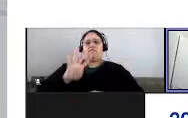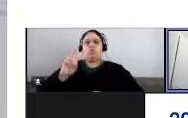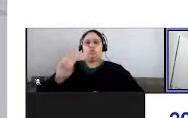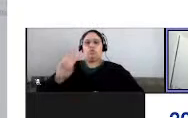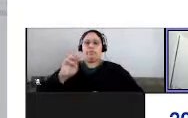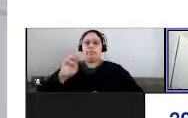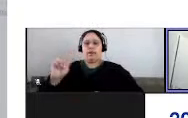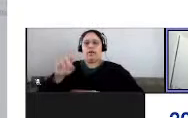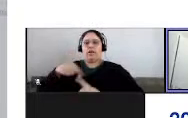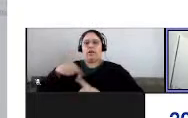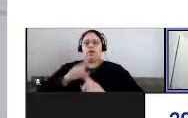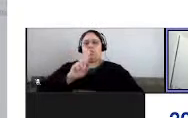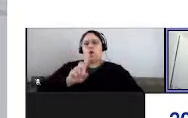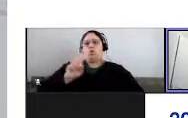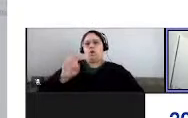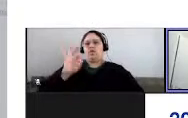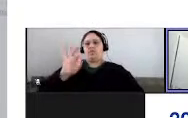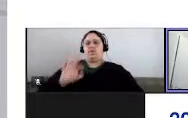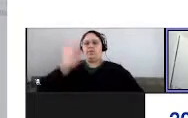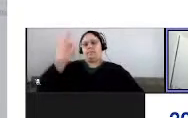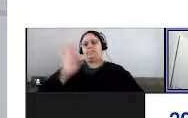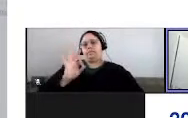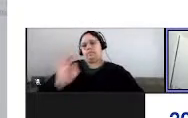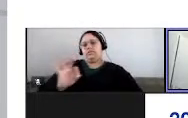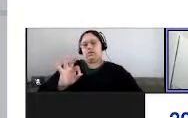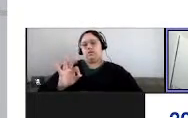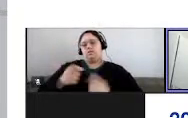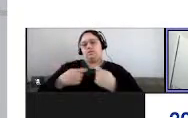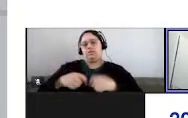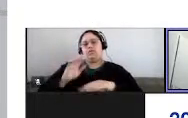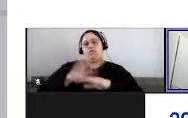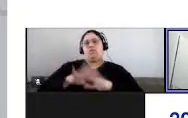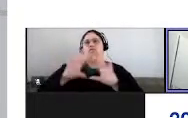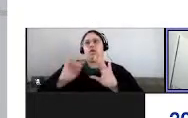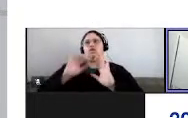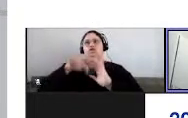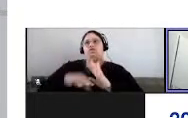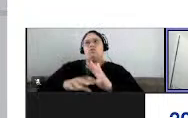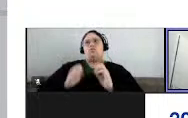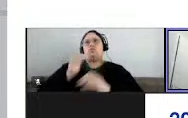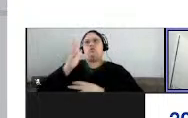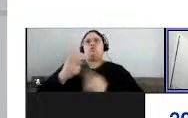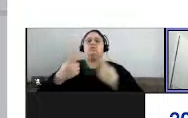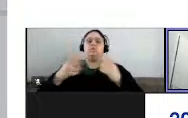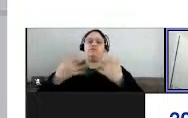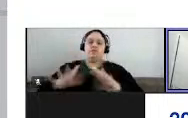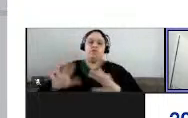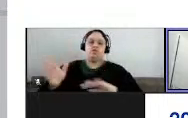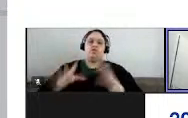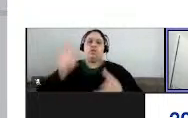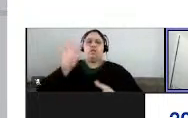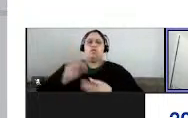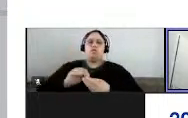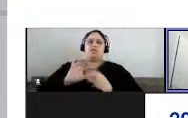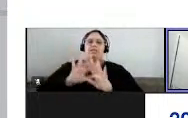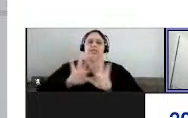9.42 million, and 113.3% of the cash flow projections was spent. So that is a total of